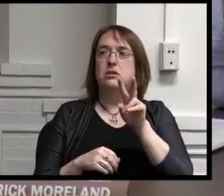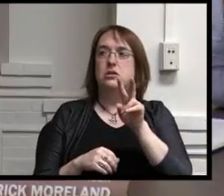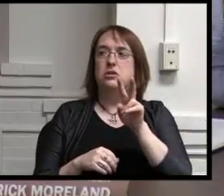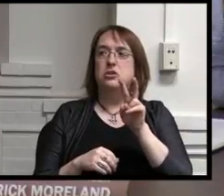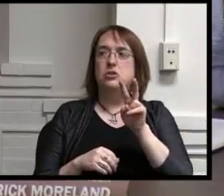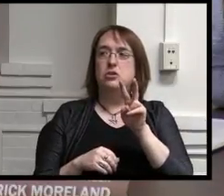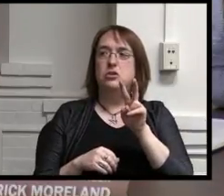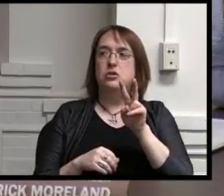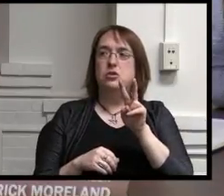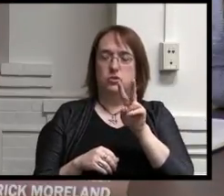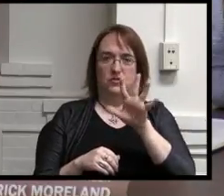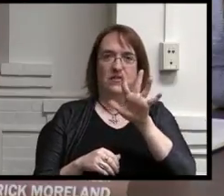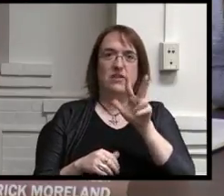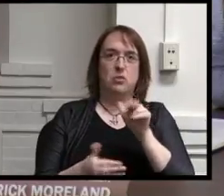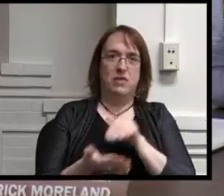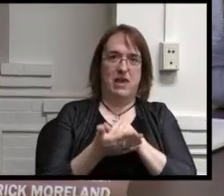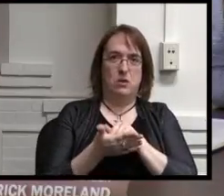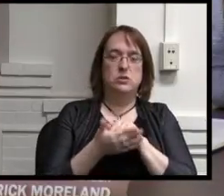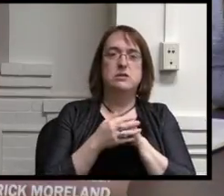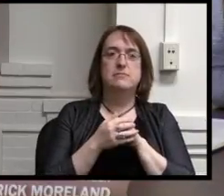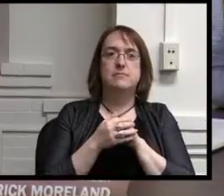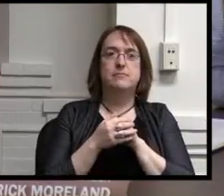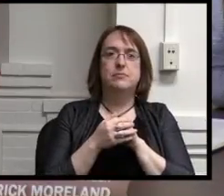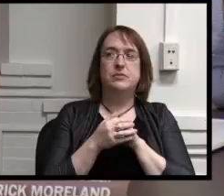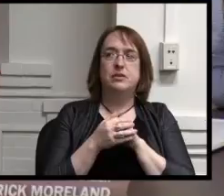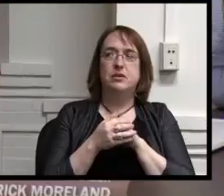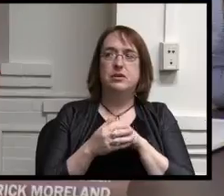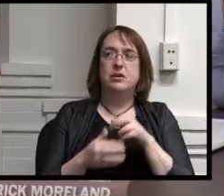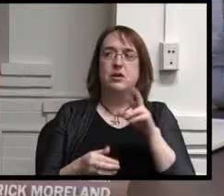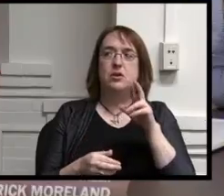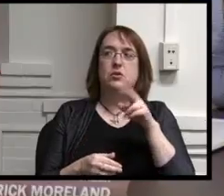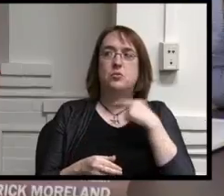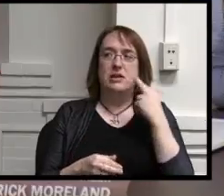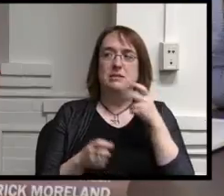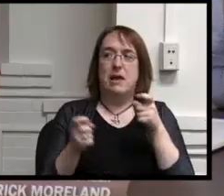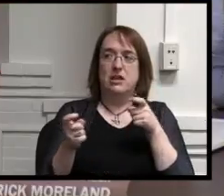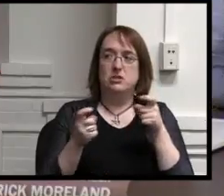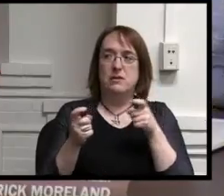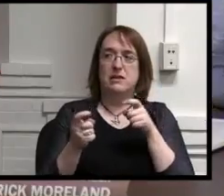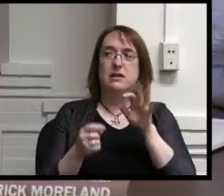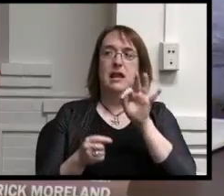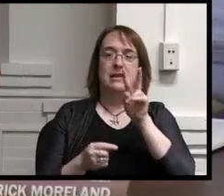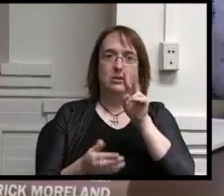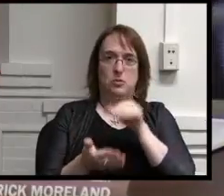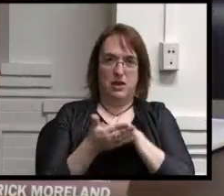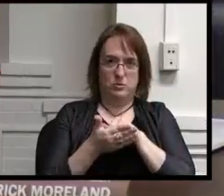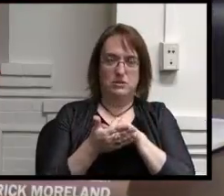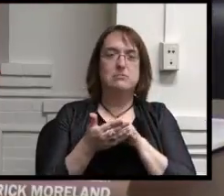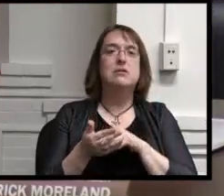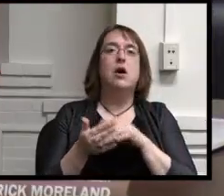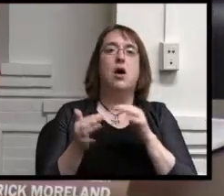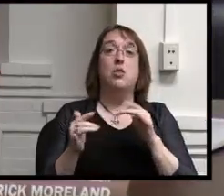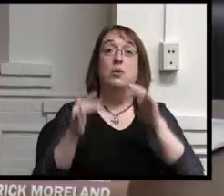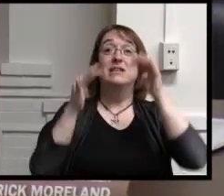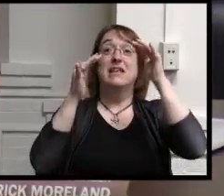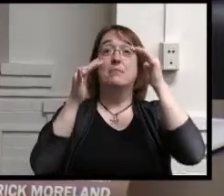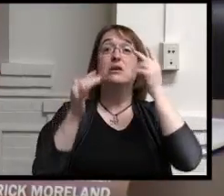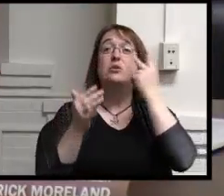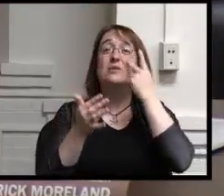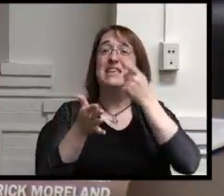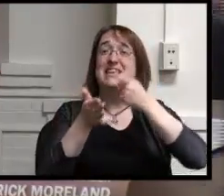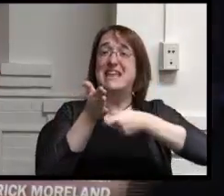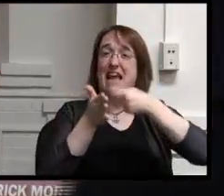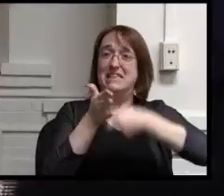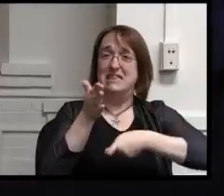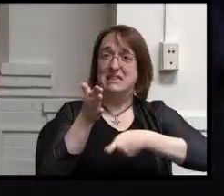Risk management, 92,000. And then going all the way up to the top, you can see that taxes actually